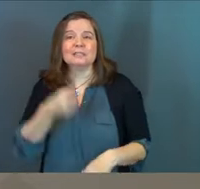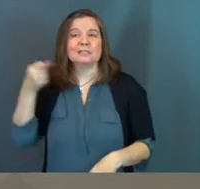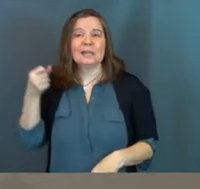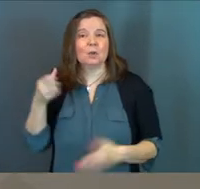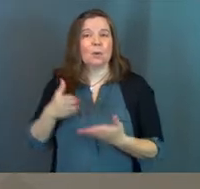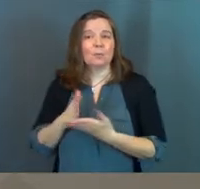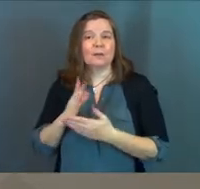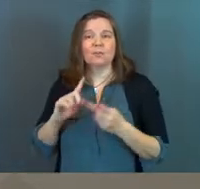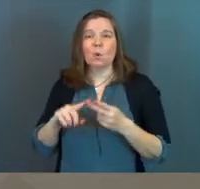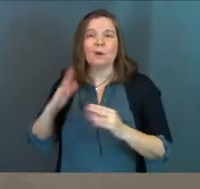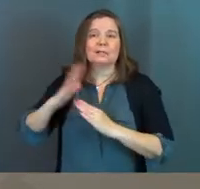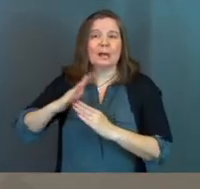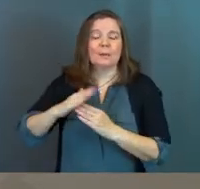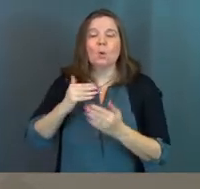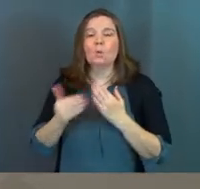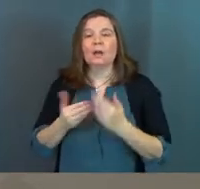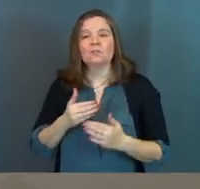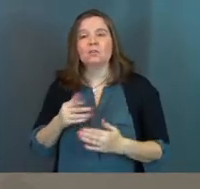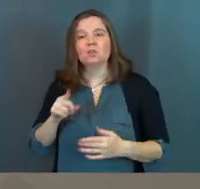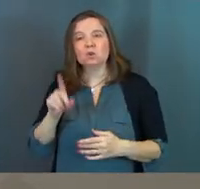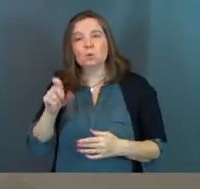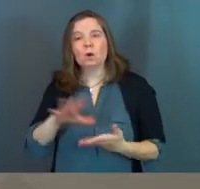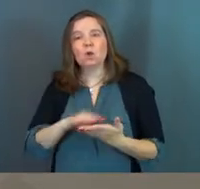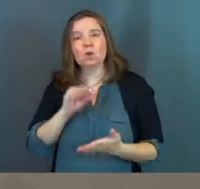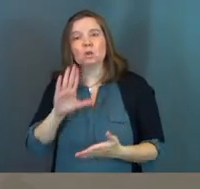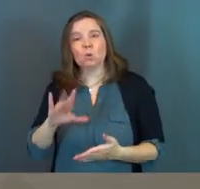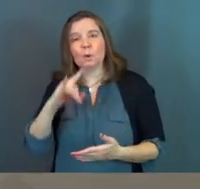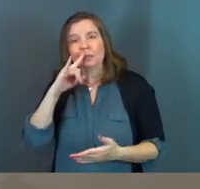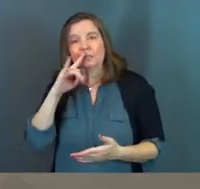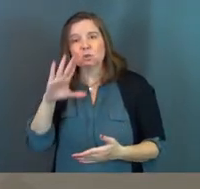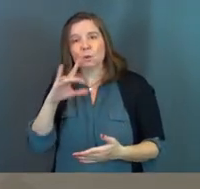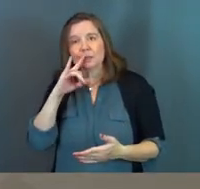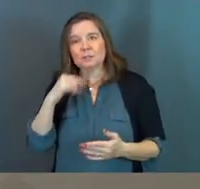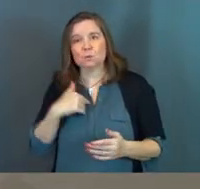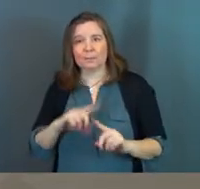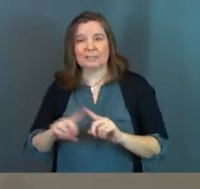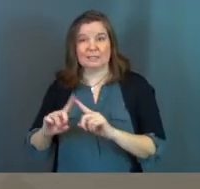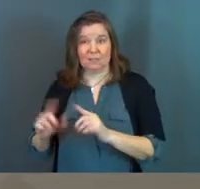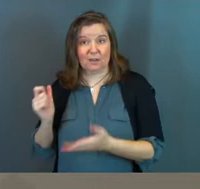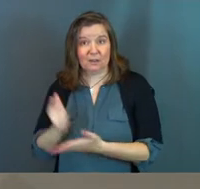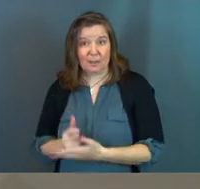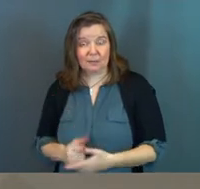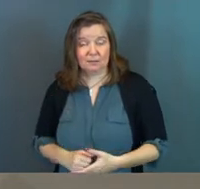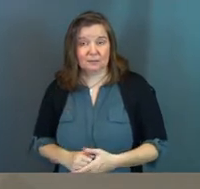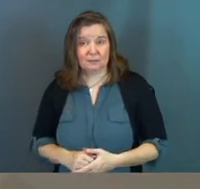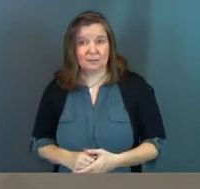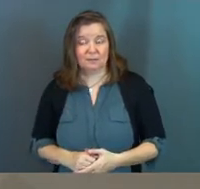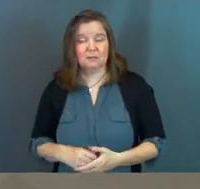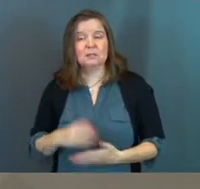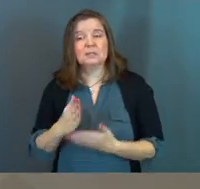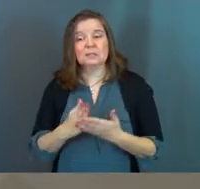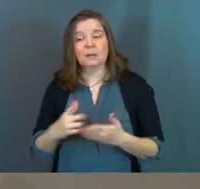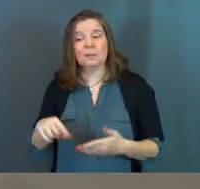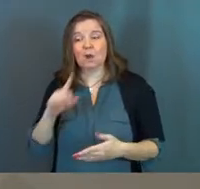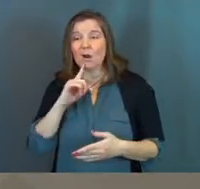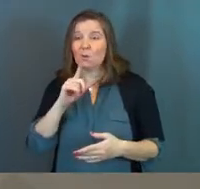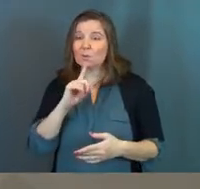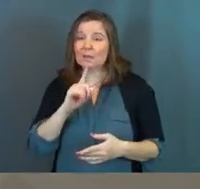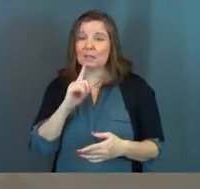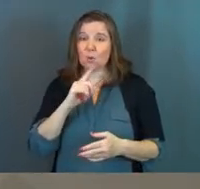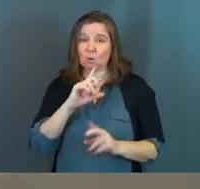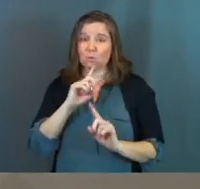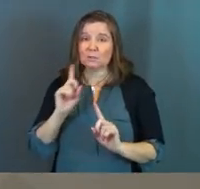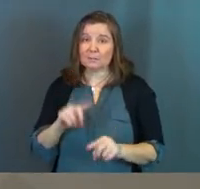away privileges or it's a timeout or whatever else, you're going to learn your kids, and your kids are going to be different. Amen? And some of them are really